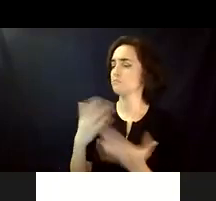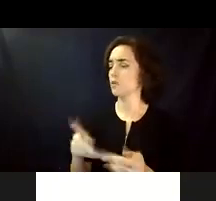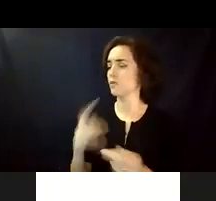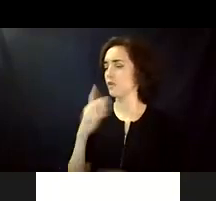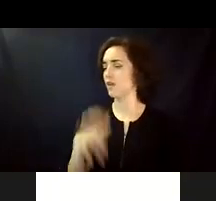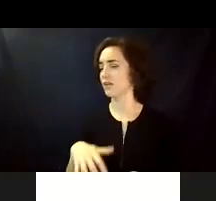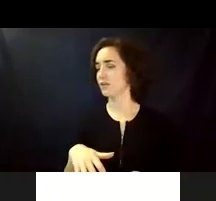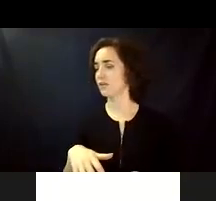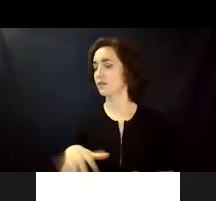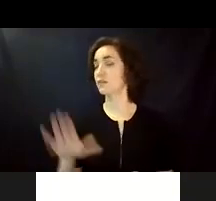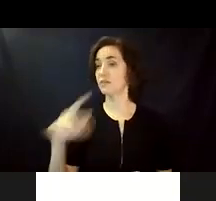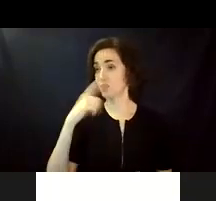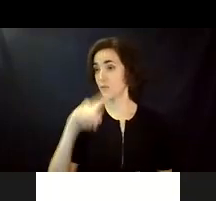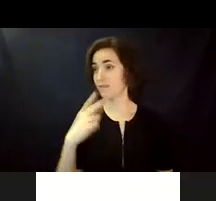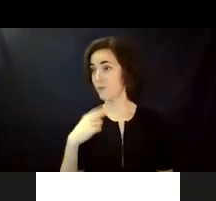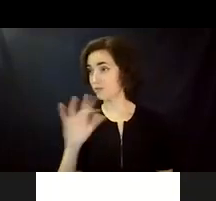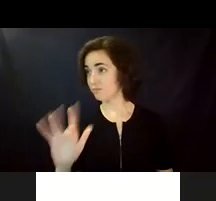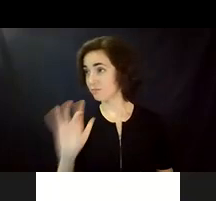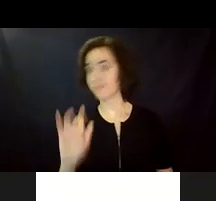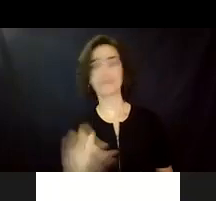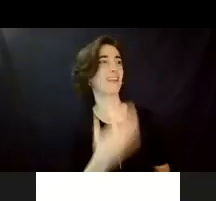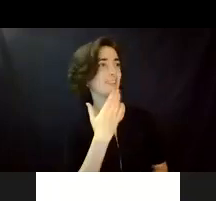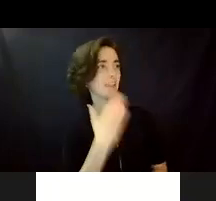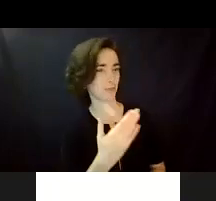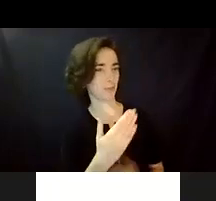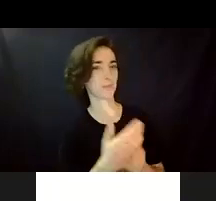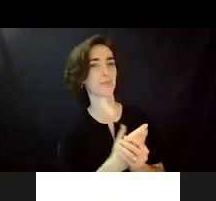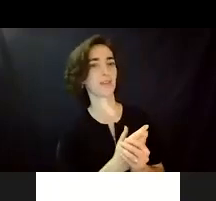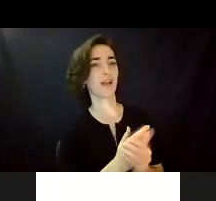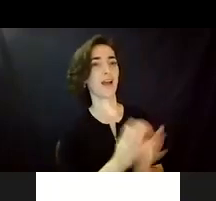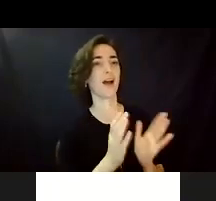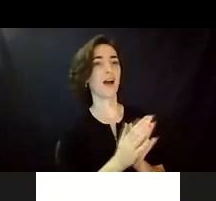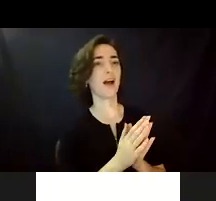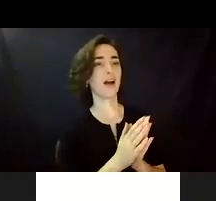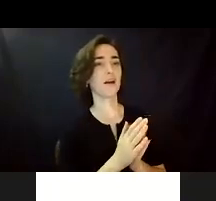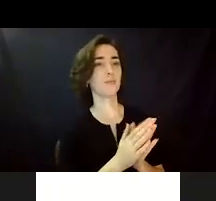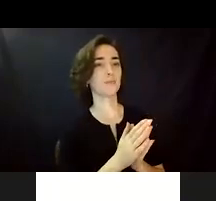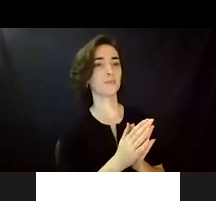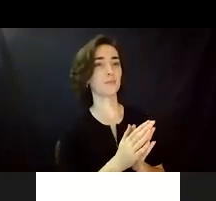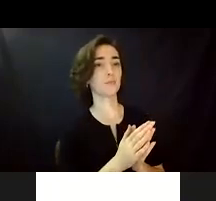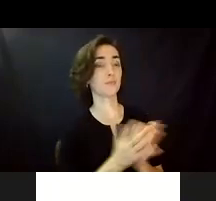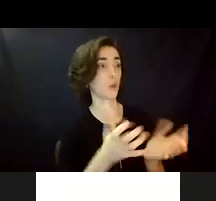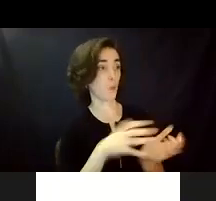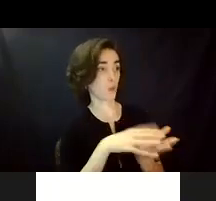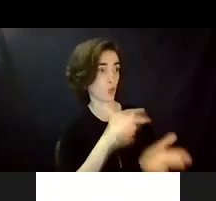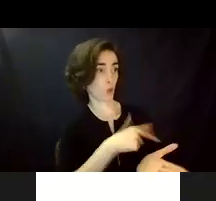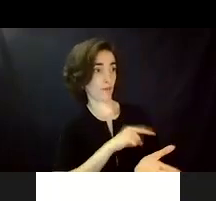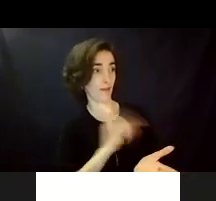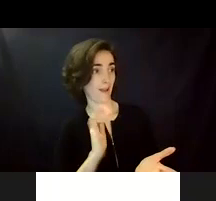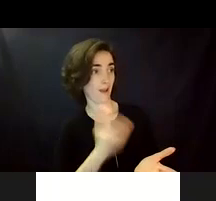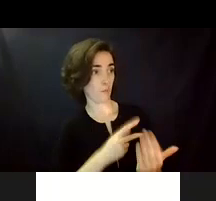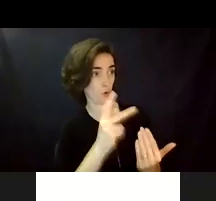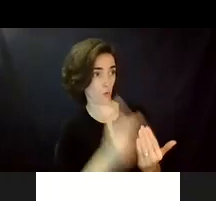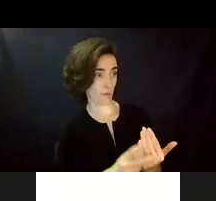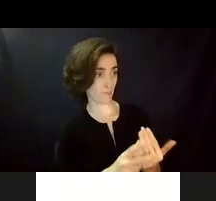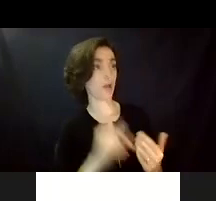You're on mute. Thank you. So in order to, for a student to qualify for our program, they have to be